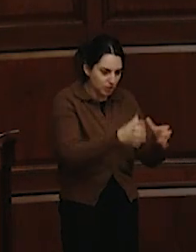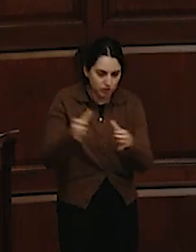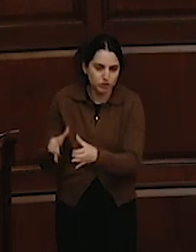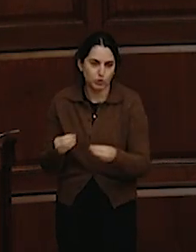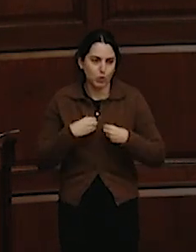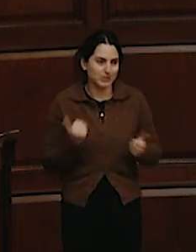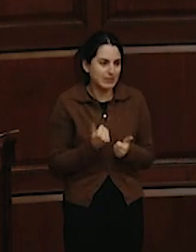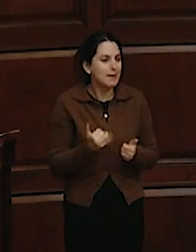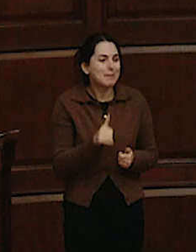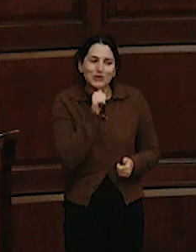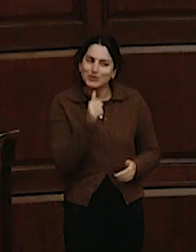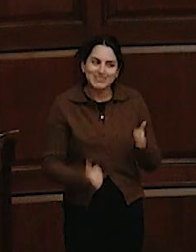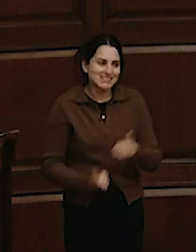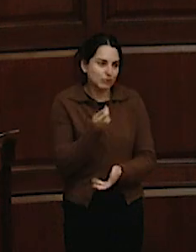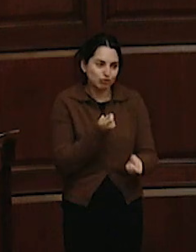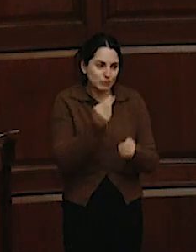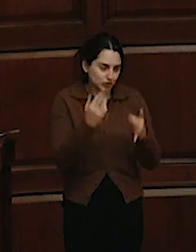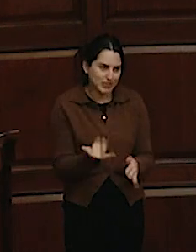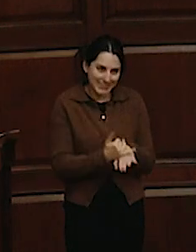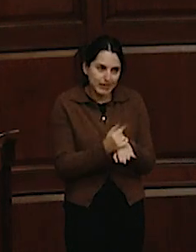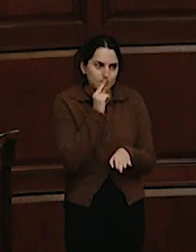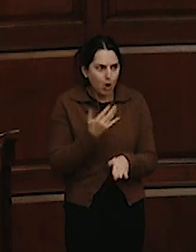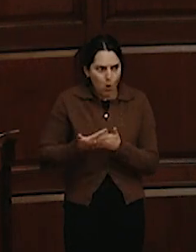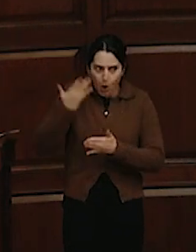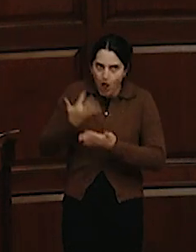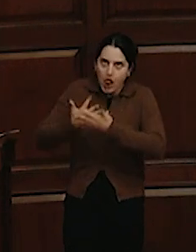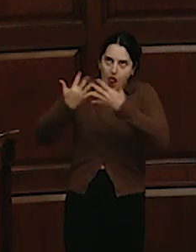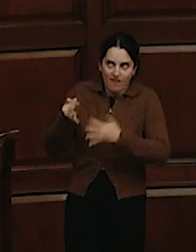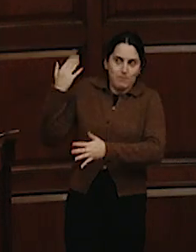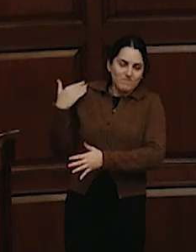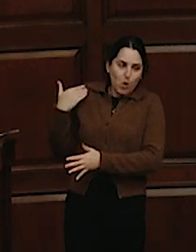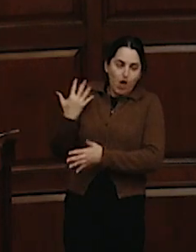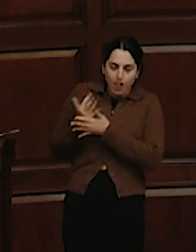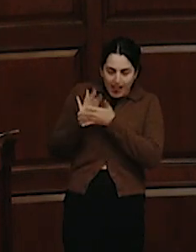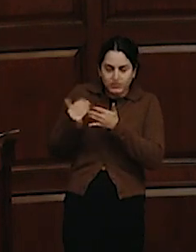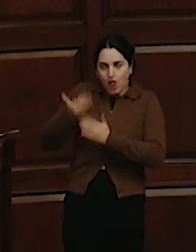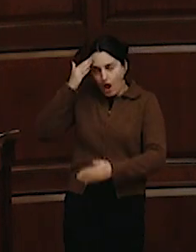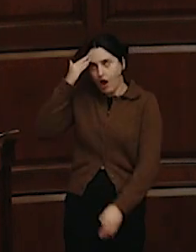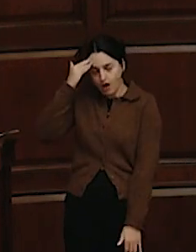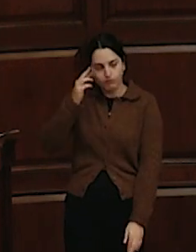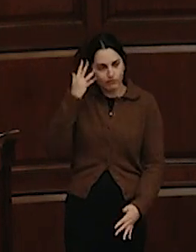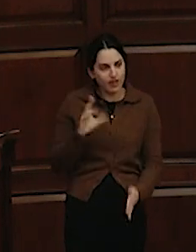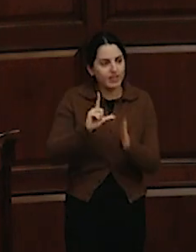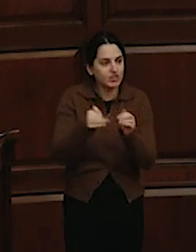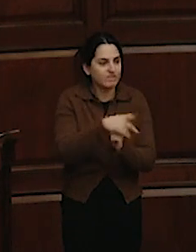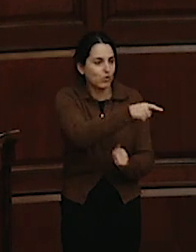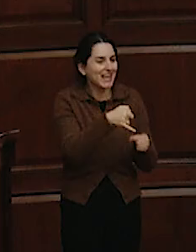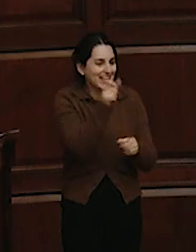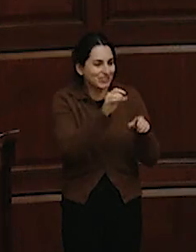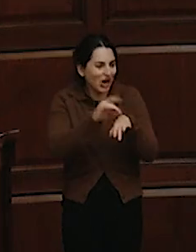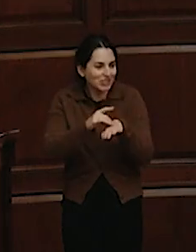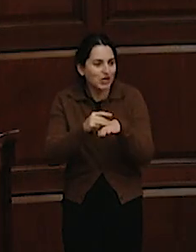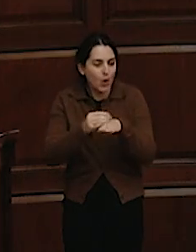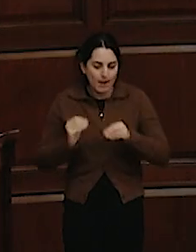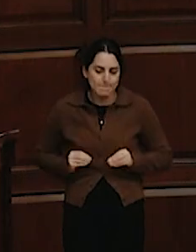not be a successful treatment outcome, I think the lessons that are learned will allow patients probably to clinicians to move the care forward in